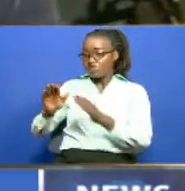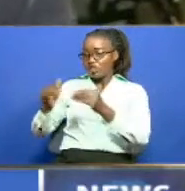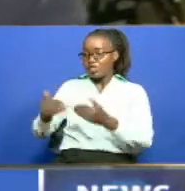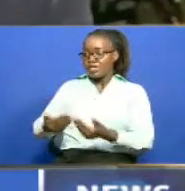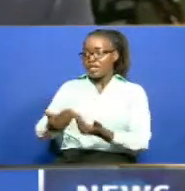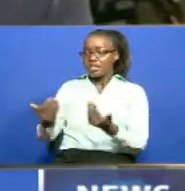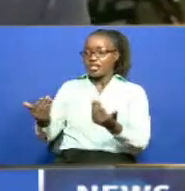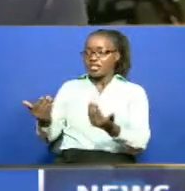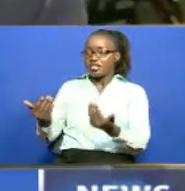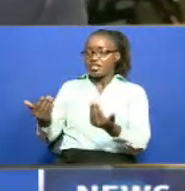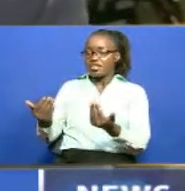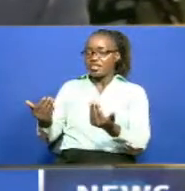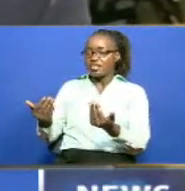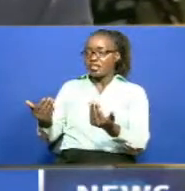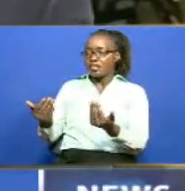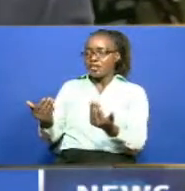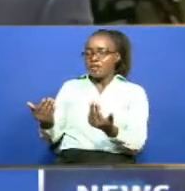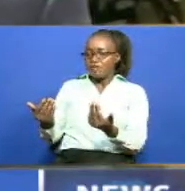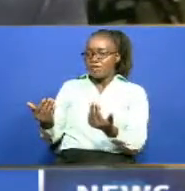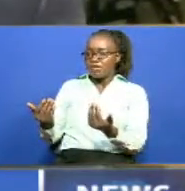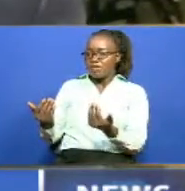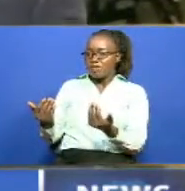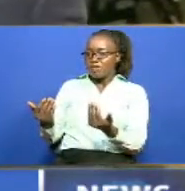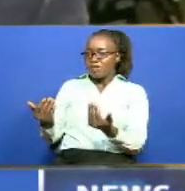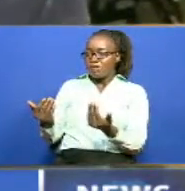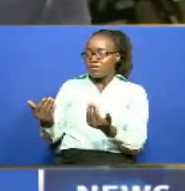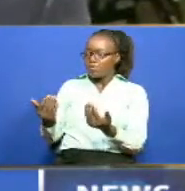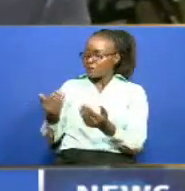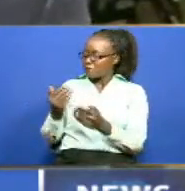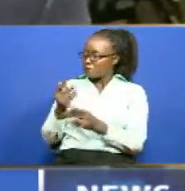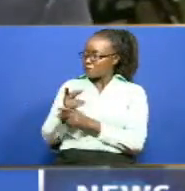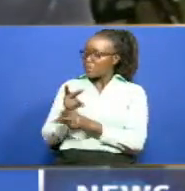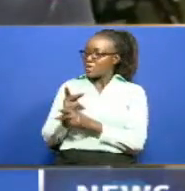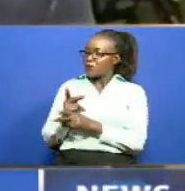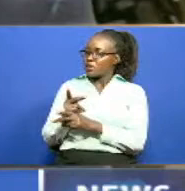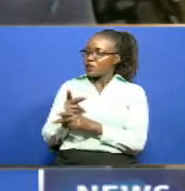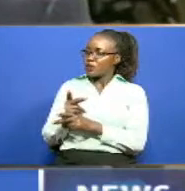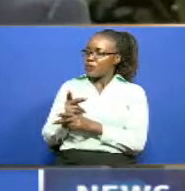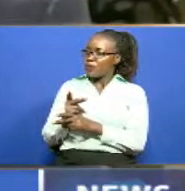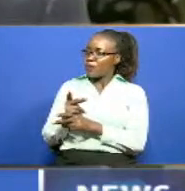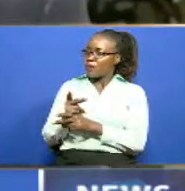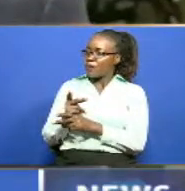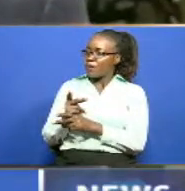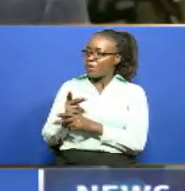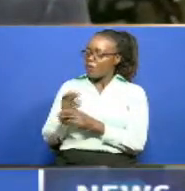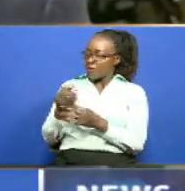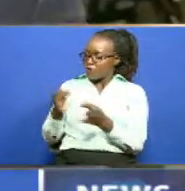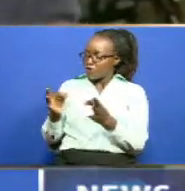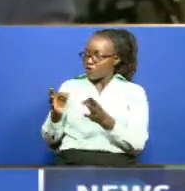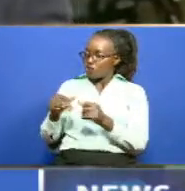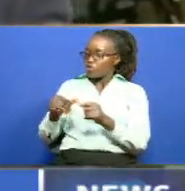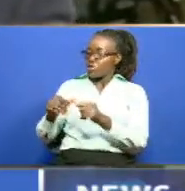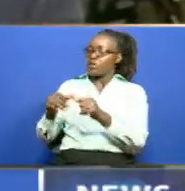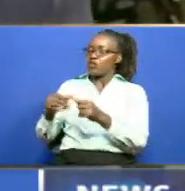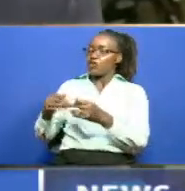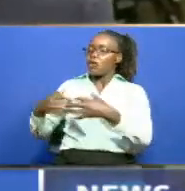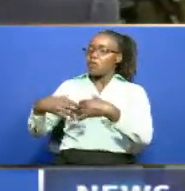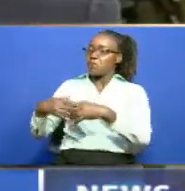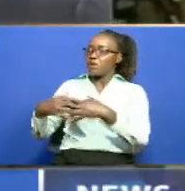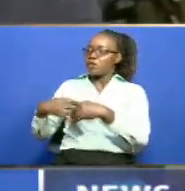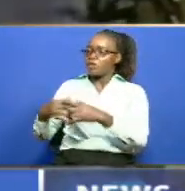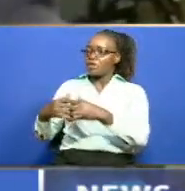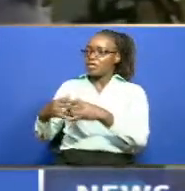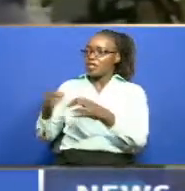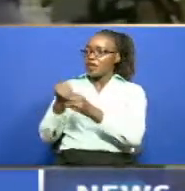that was kind of kept free. We could continue manufacturing. We could work